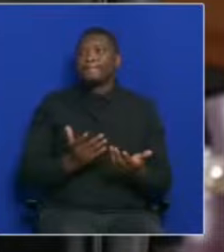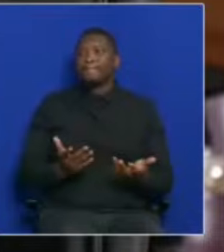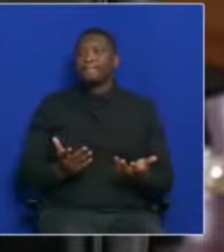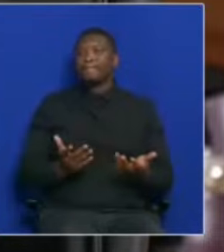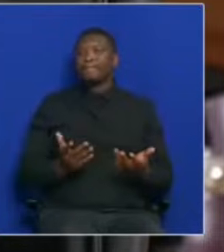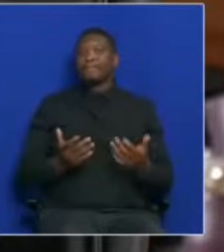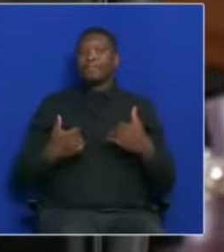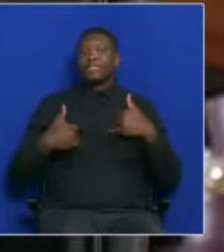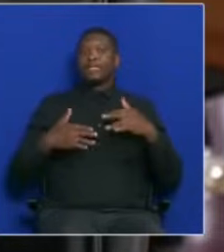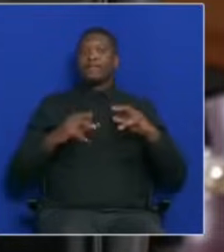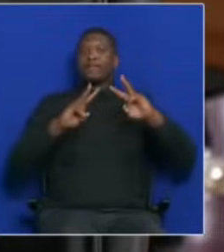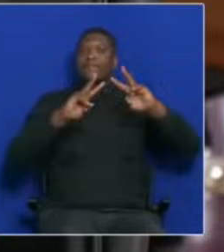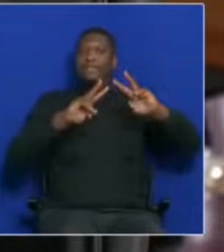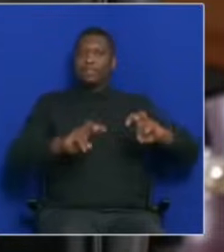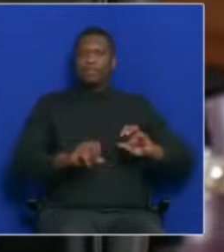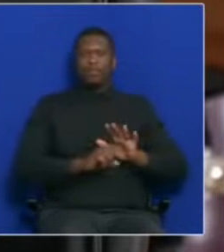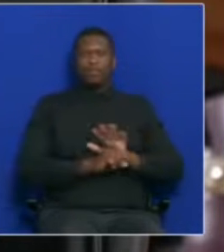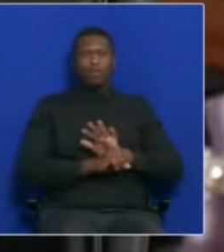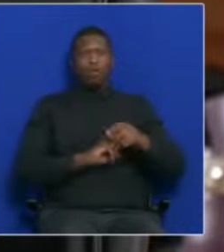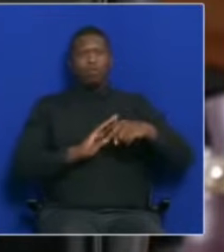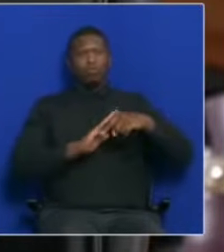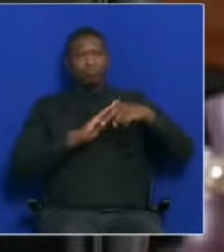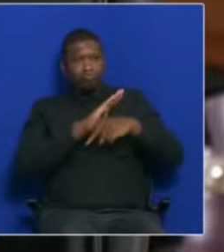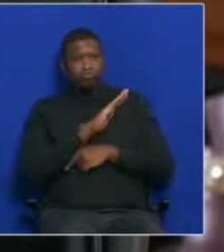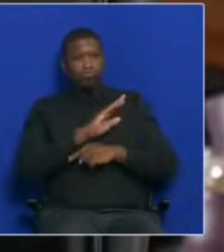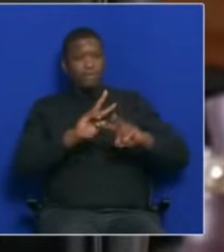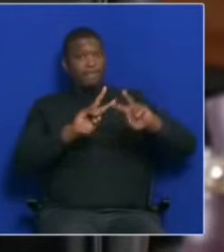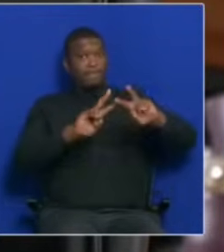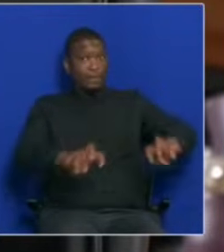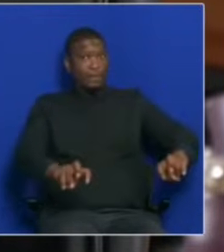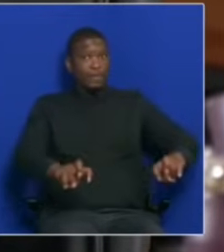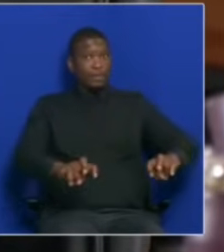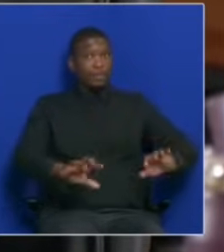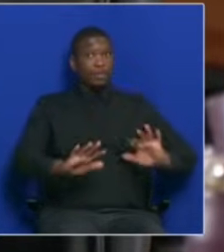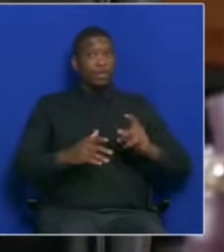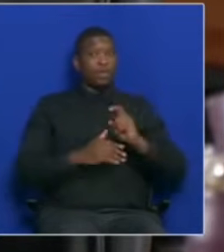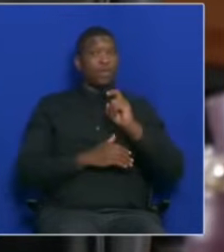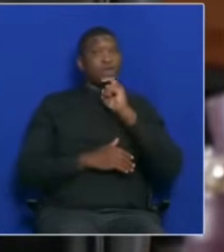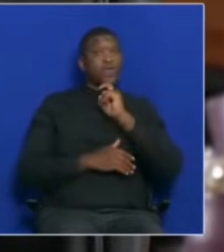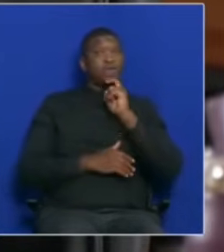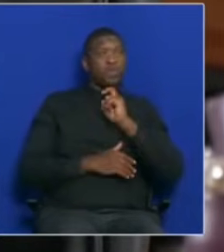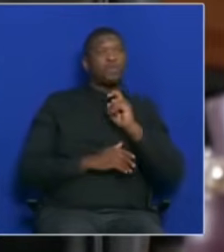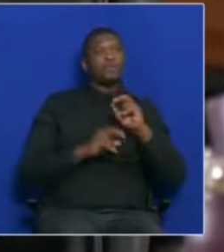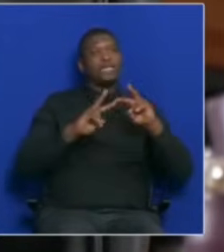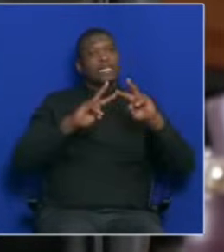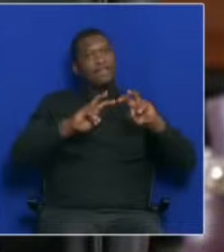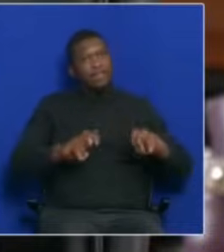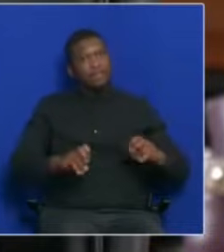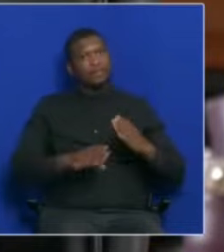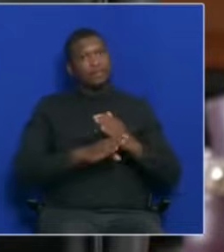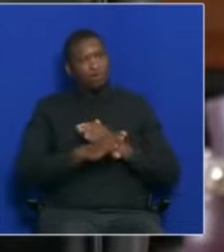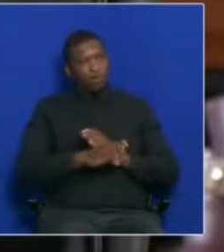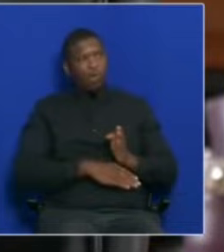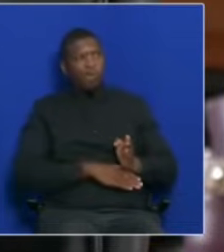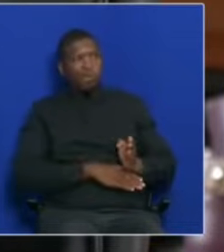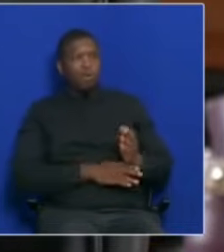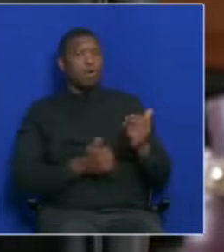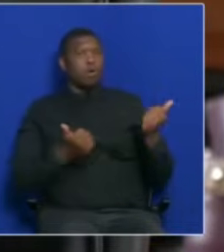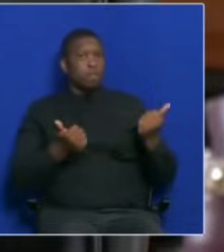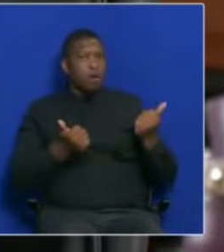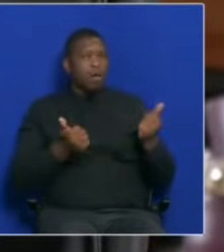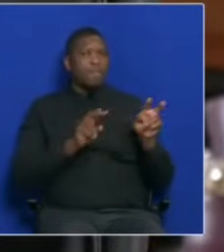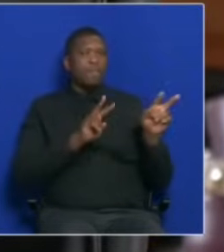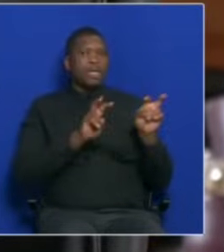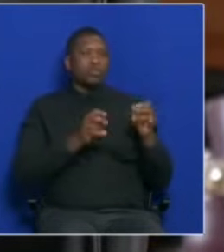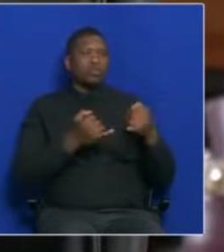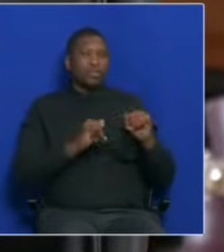investigation, a full-blown investigation, and using investigations that were ongoing or matters that were ongoing in